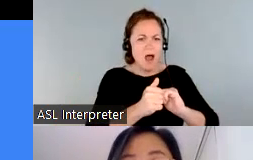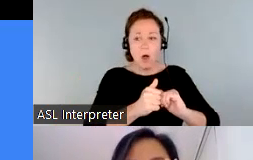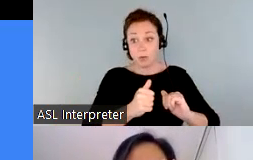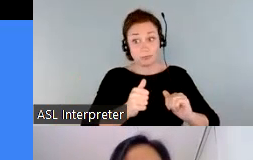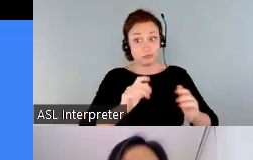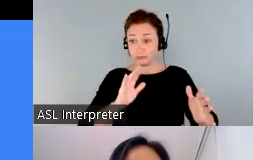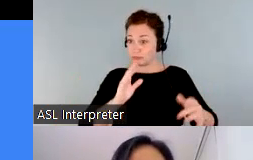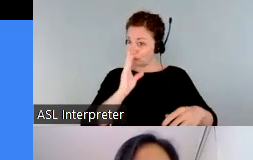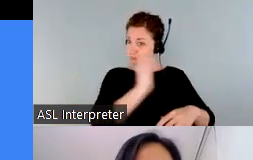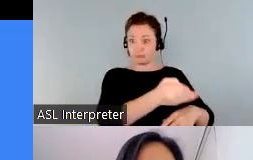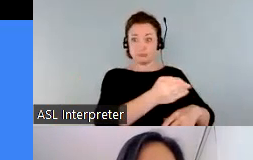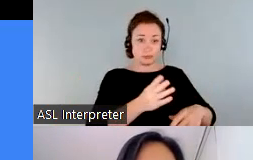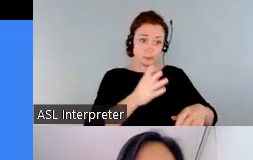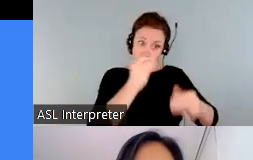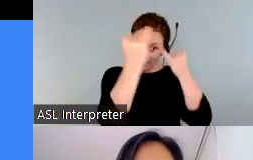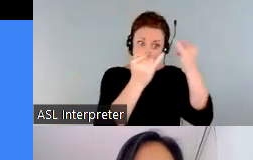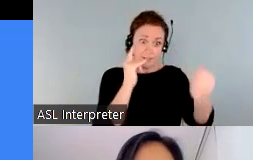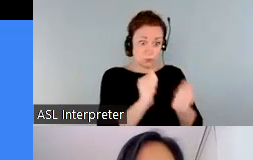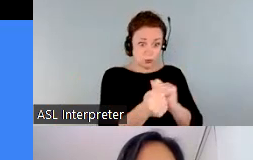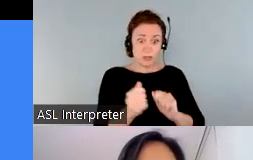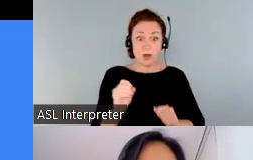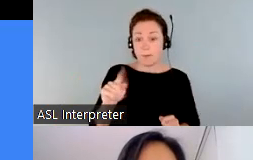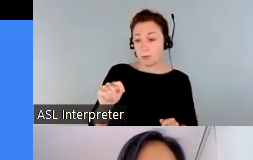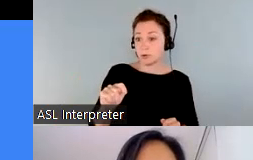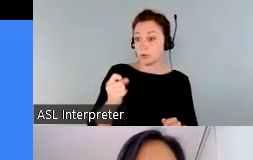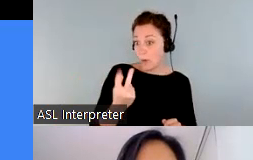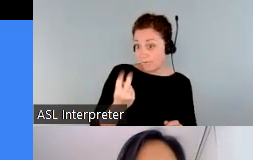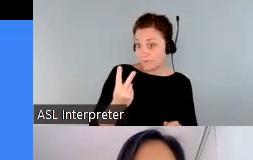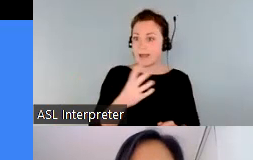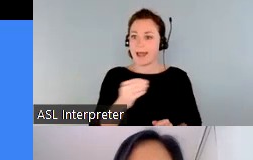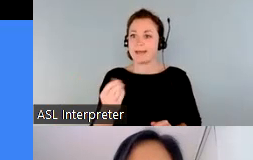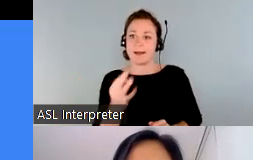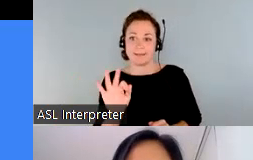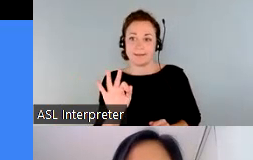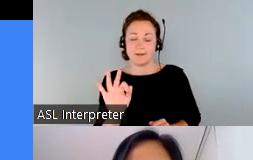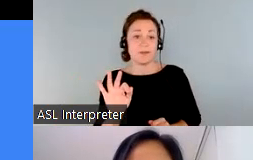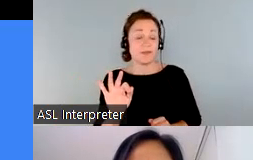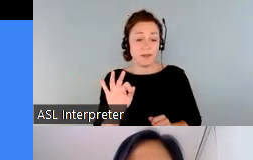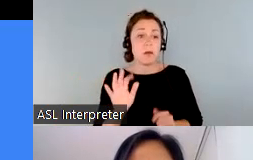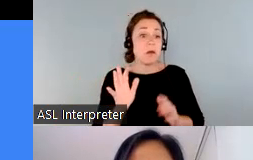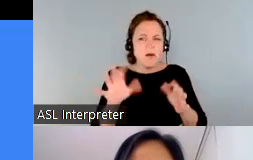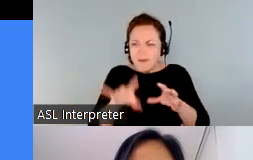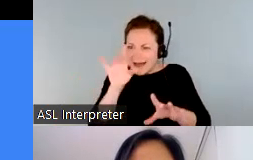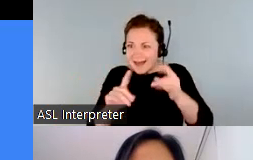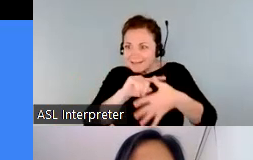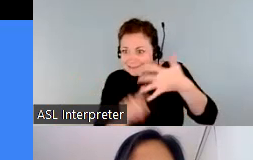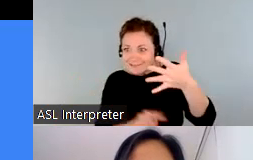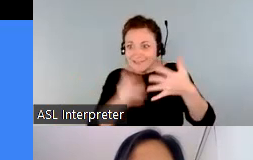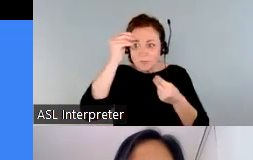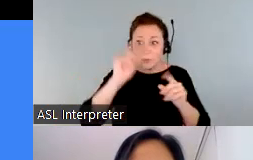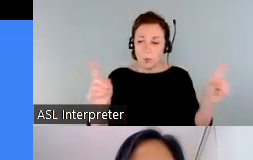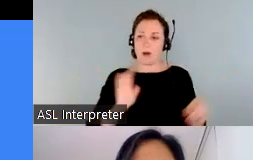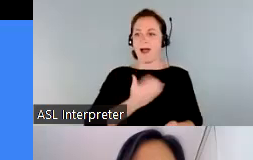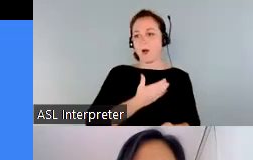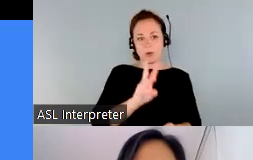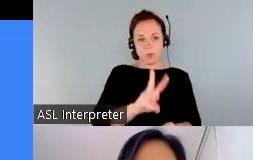And those will be on October 12th and 19th. So I encourage you to go to our website to access these resources and learn